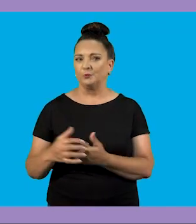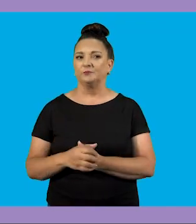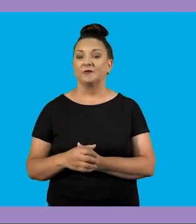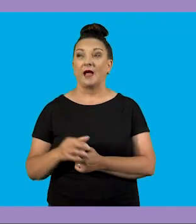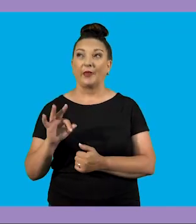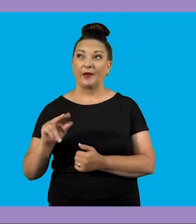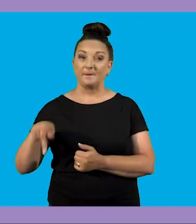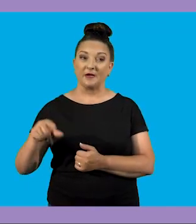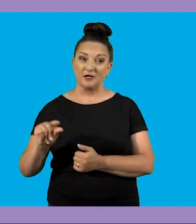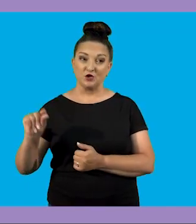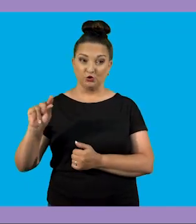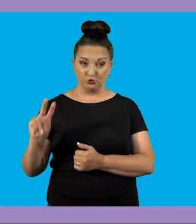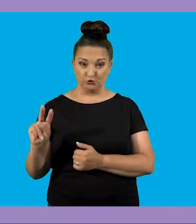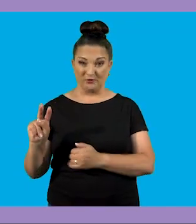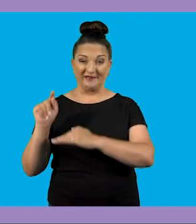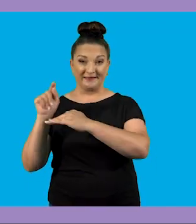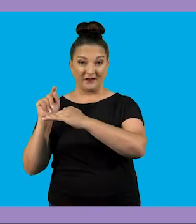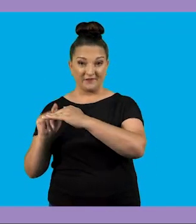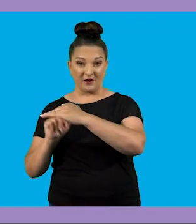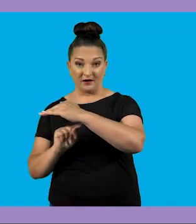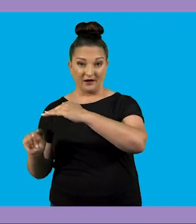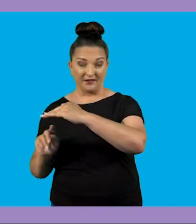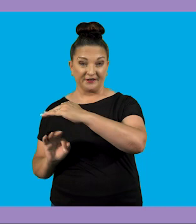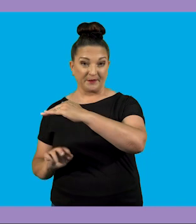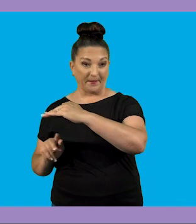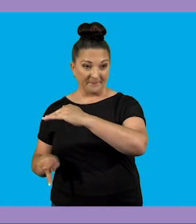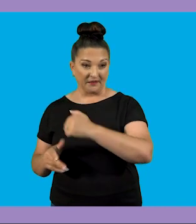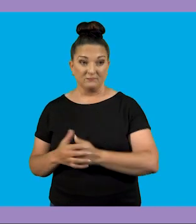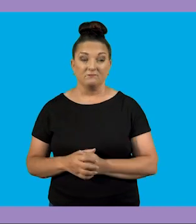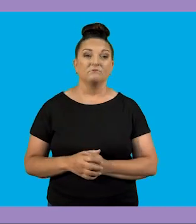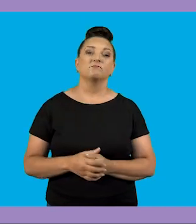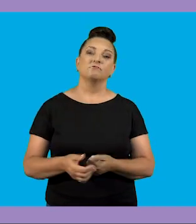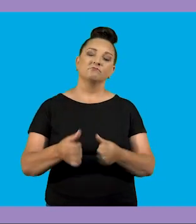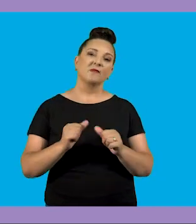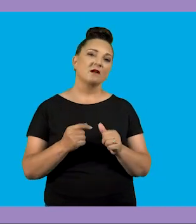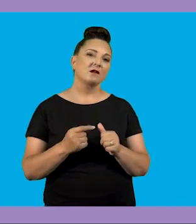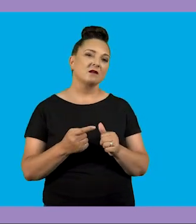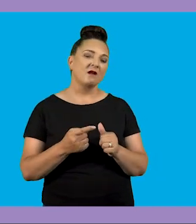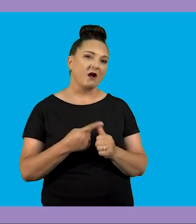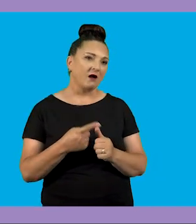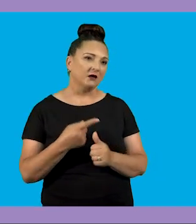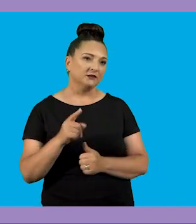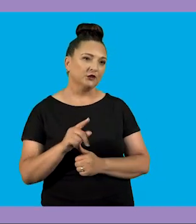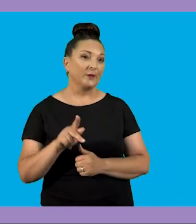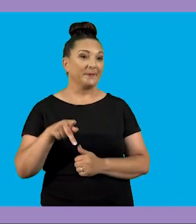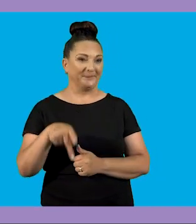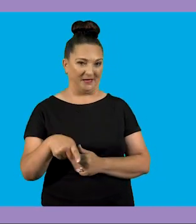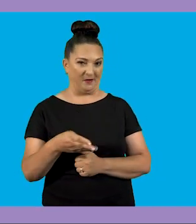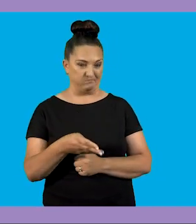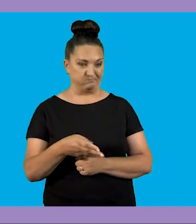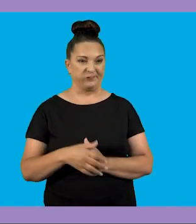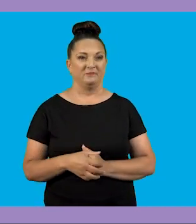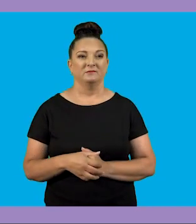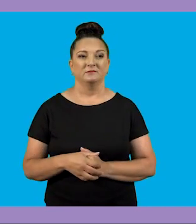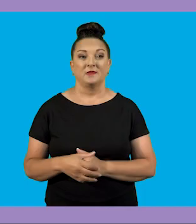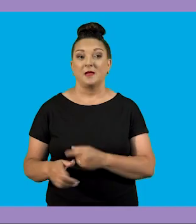we are going to say that 3p squared divided by that 3p, that is going to give us a p